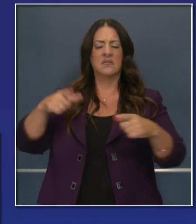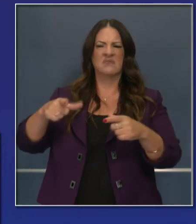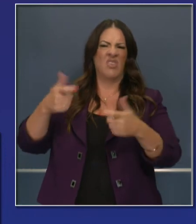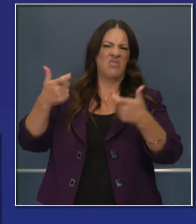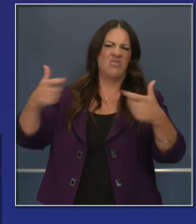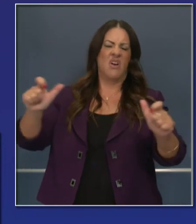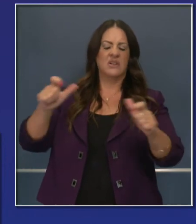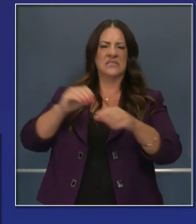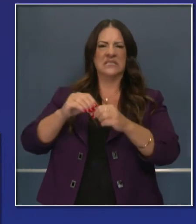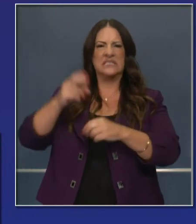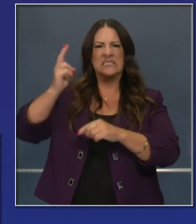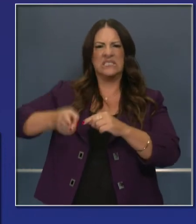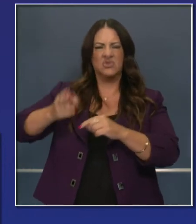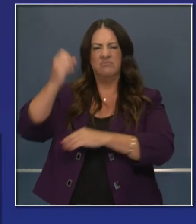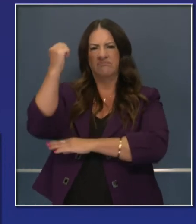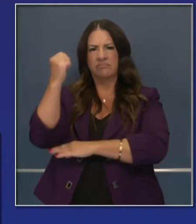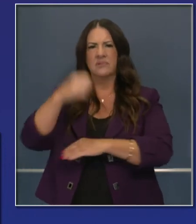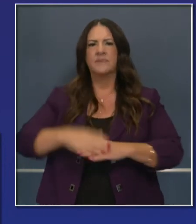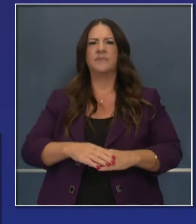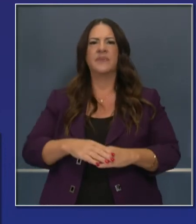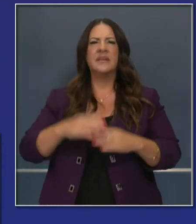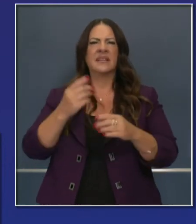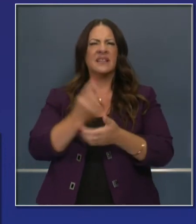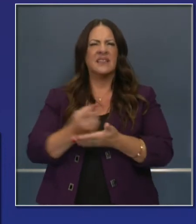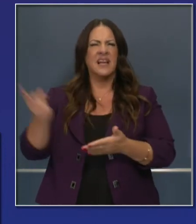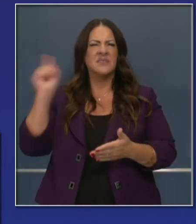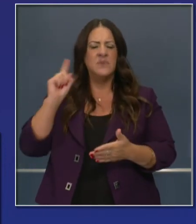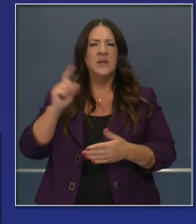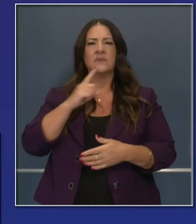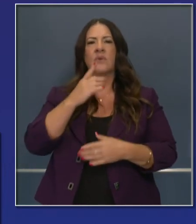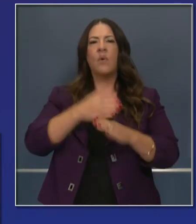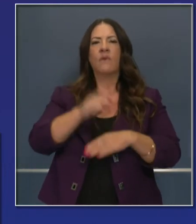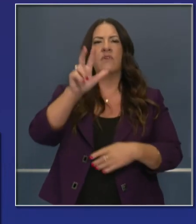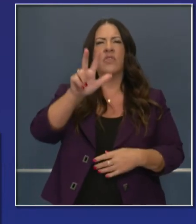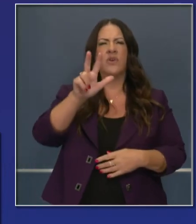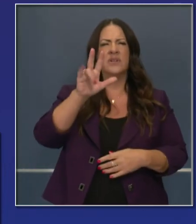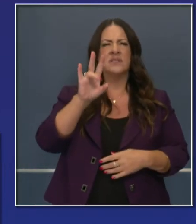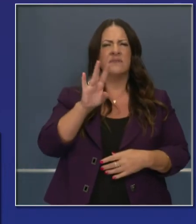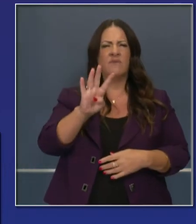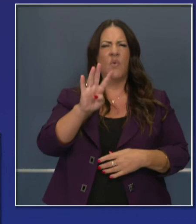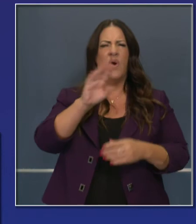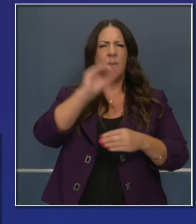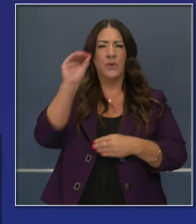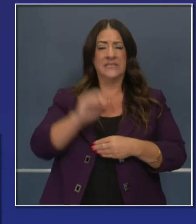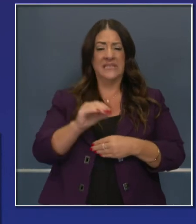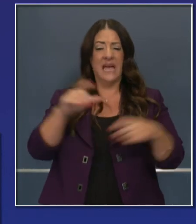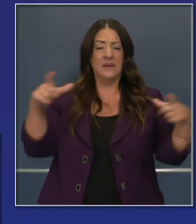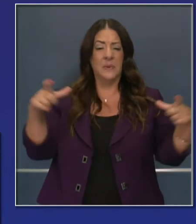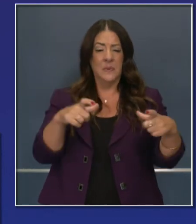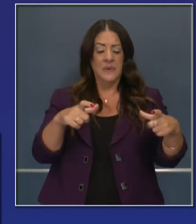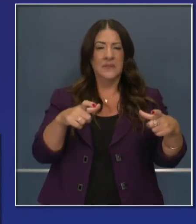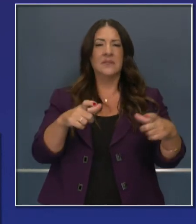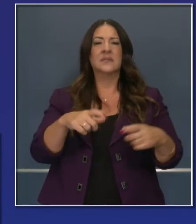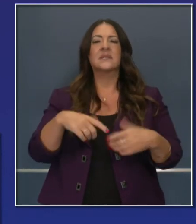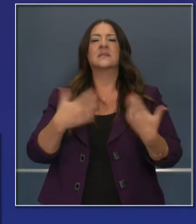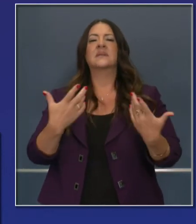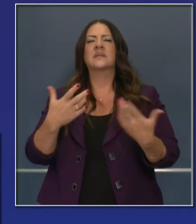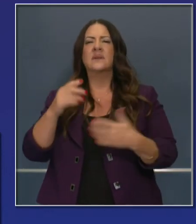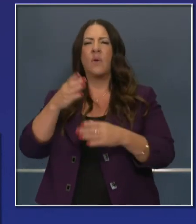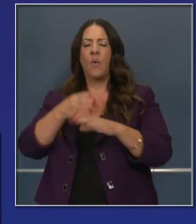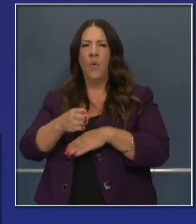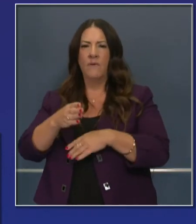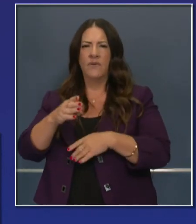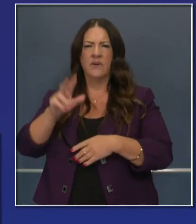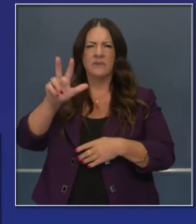Last update was 34% contained. Some 846,000 acres had been burned. Total amount of